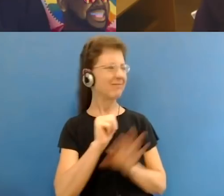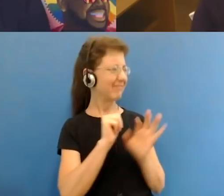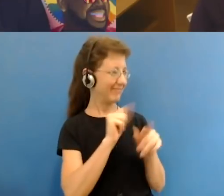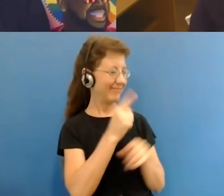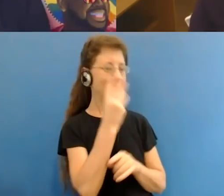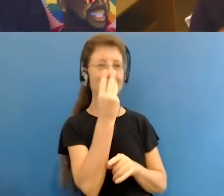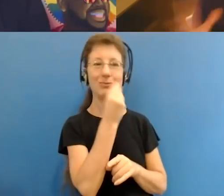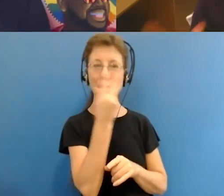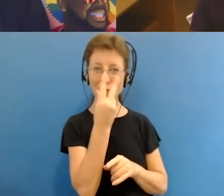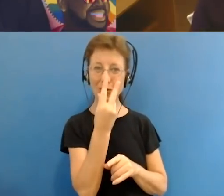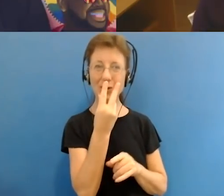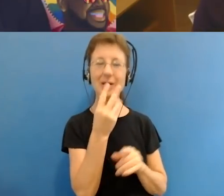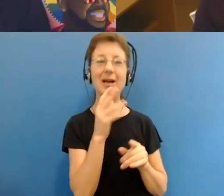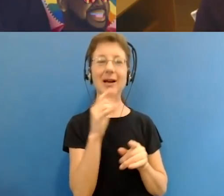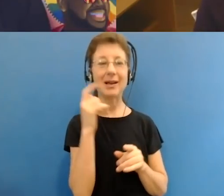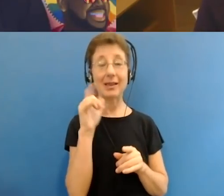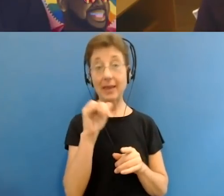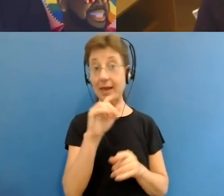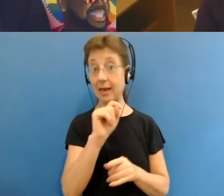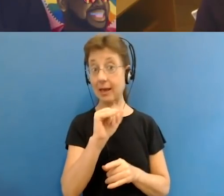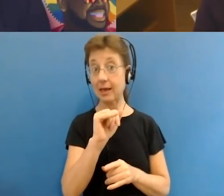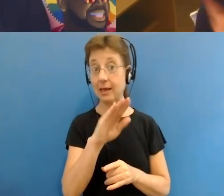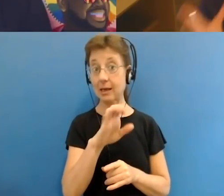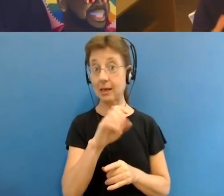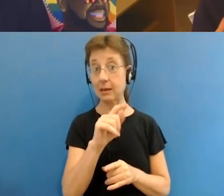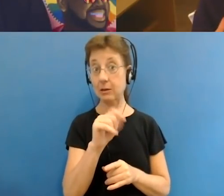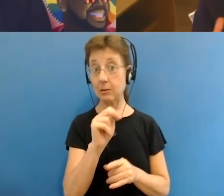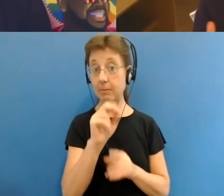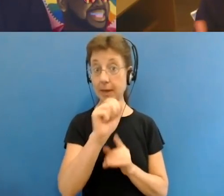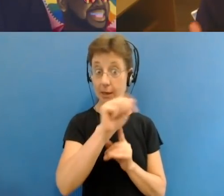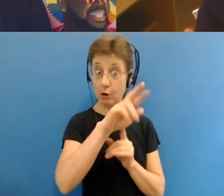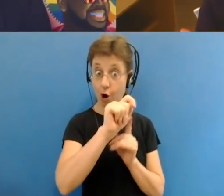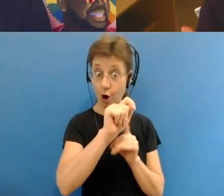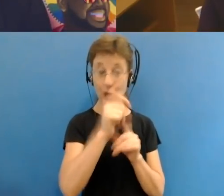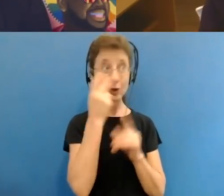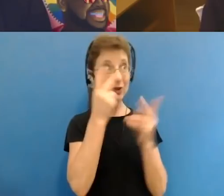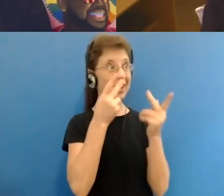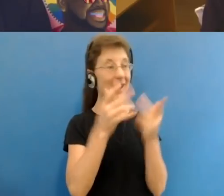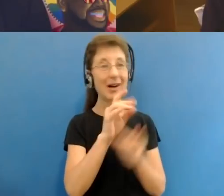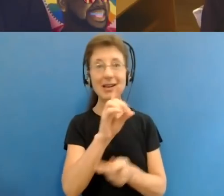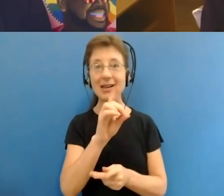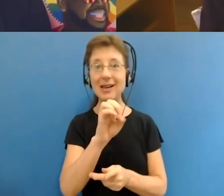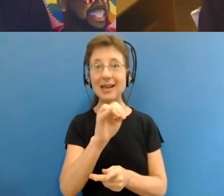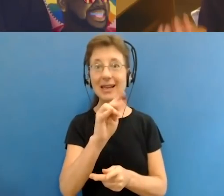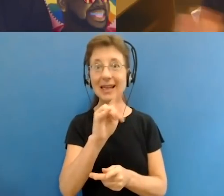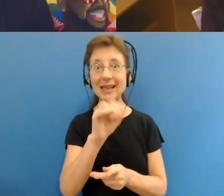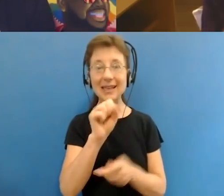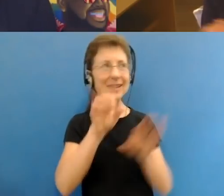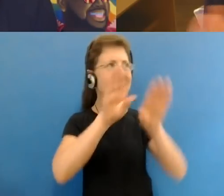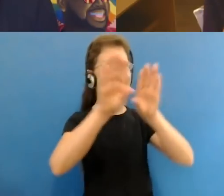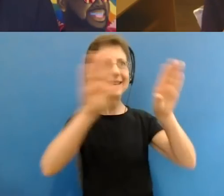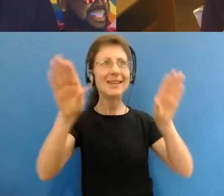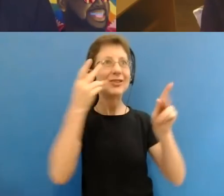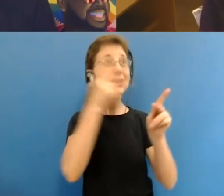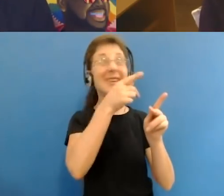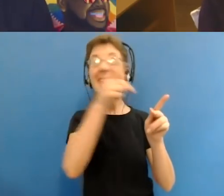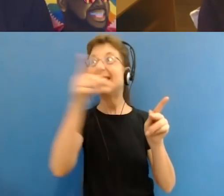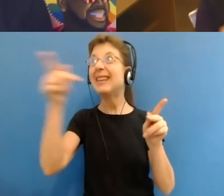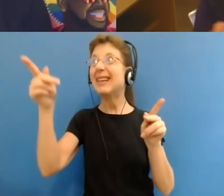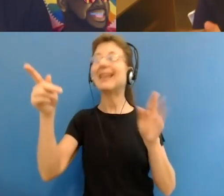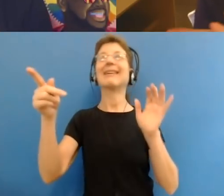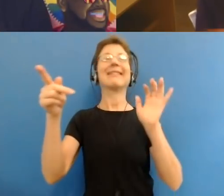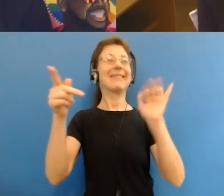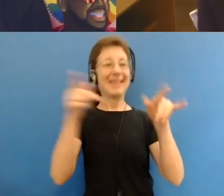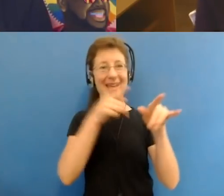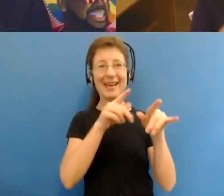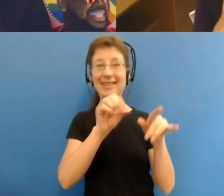the Tibetan art where all the fearsome deities and the idea is to get to sacred space, it's going through them. It's not like